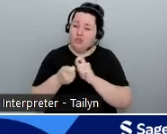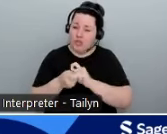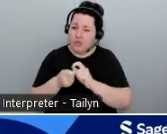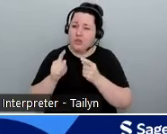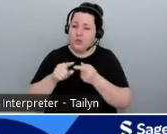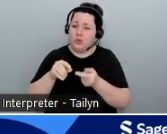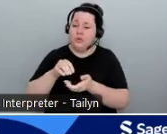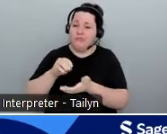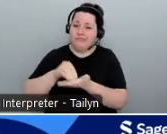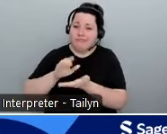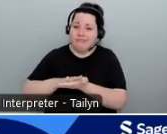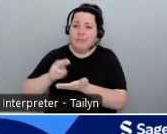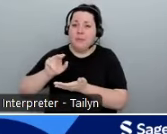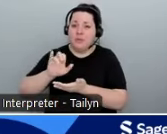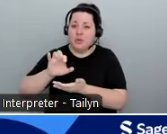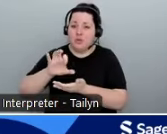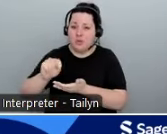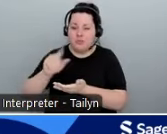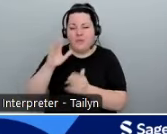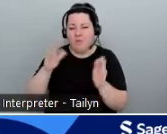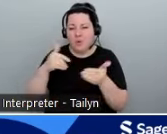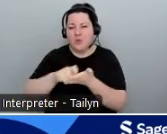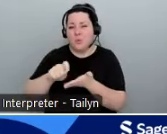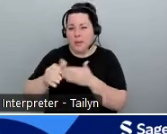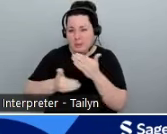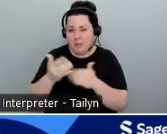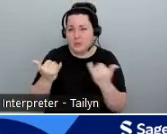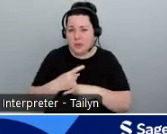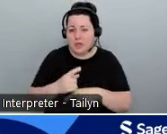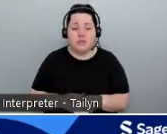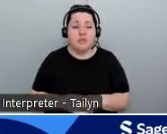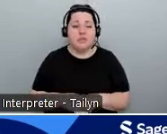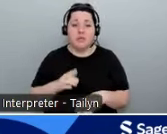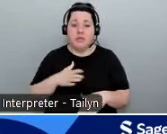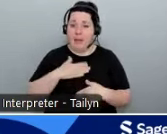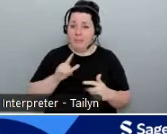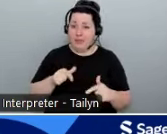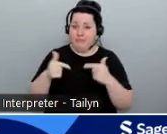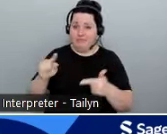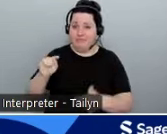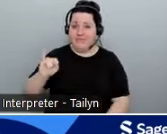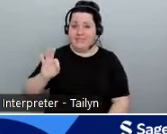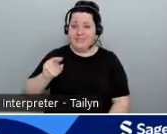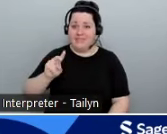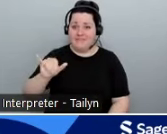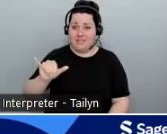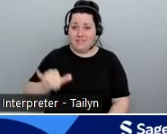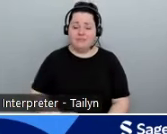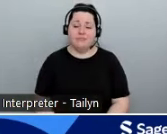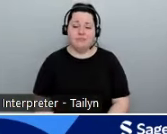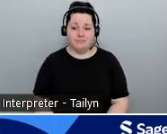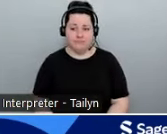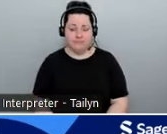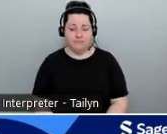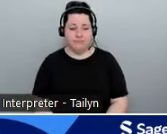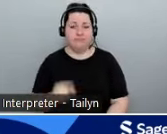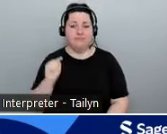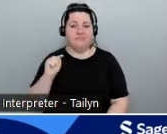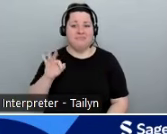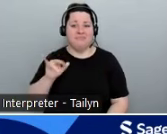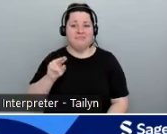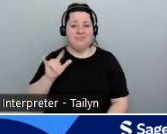on the writing process today. And with that, I'm happy to pass it off to Tiffany. Thank you.